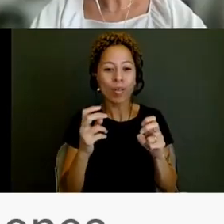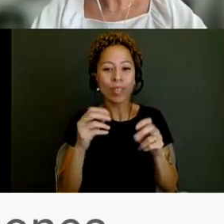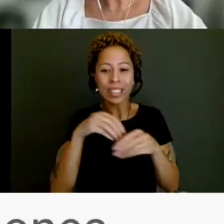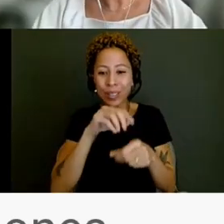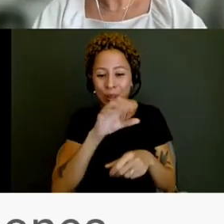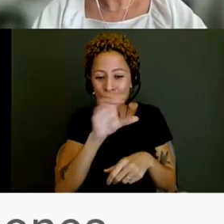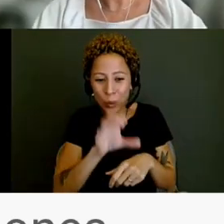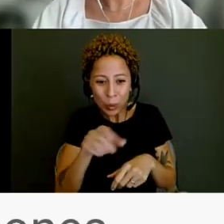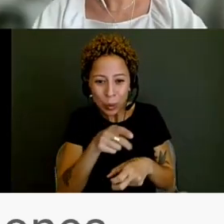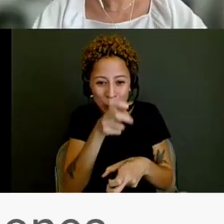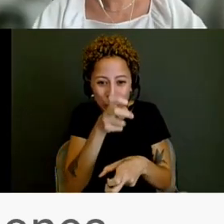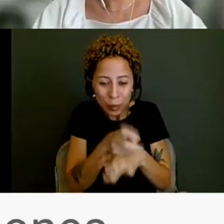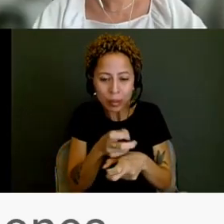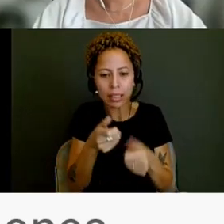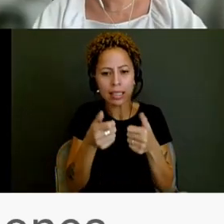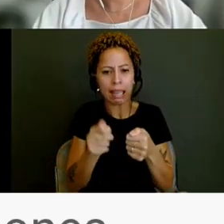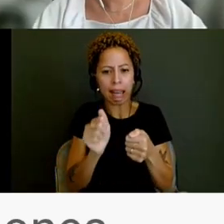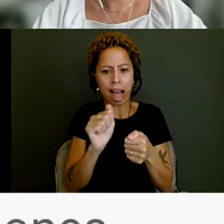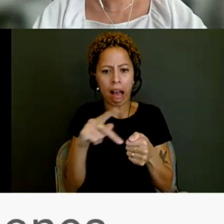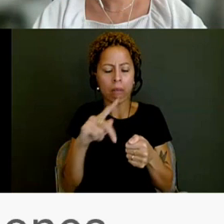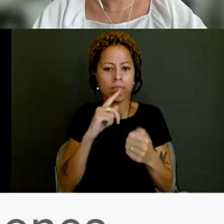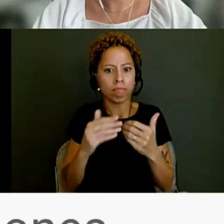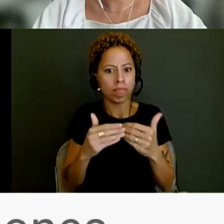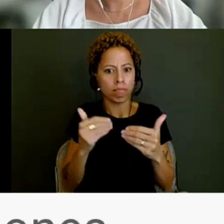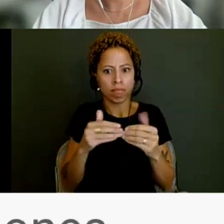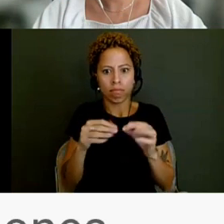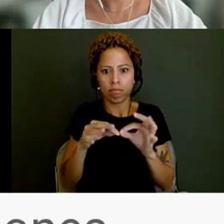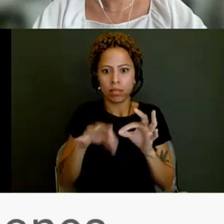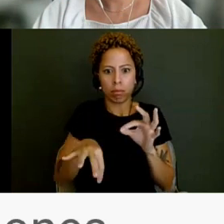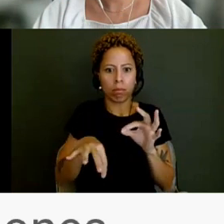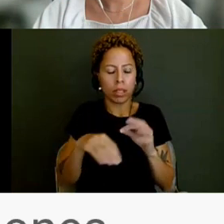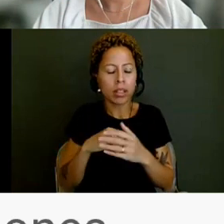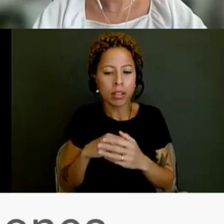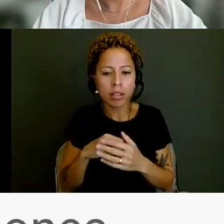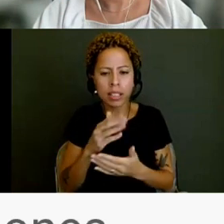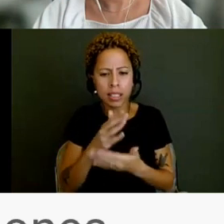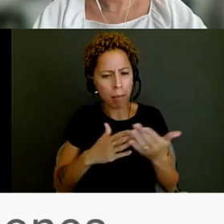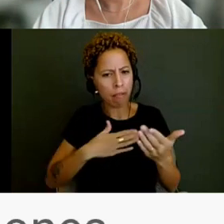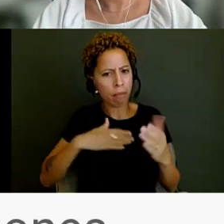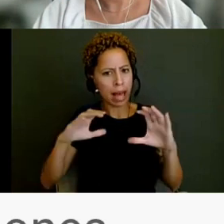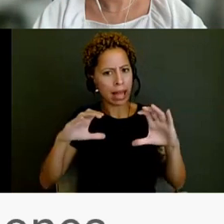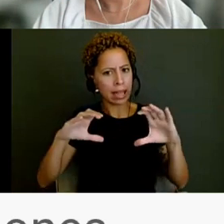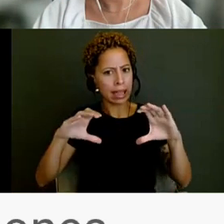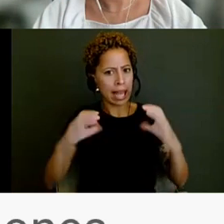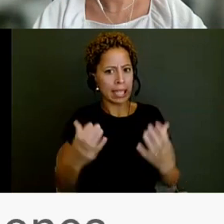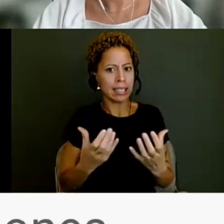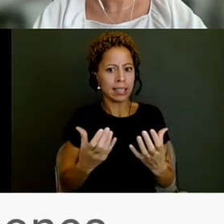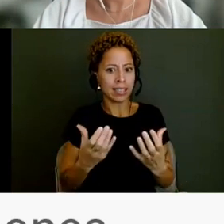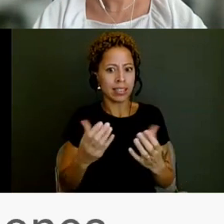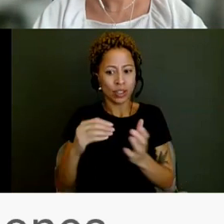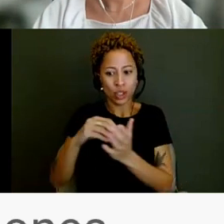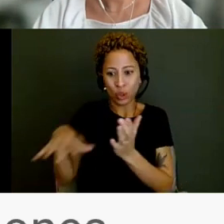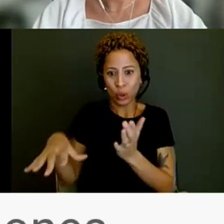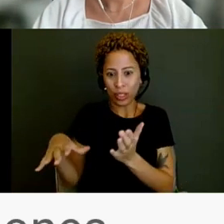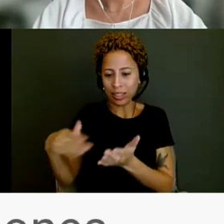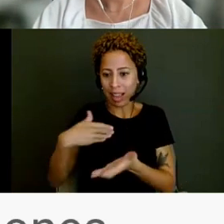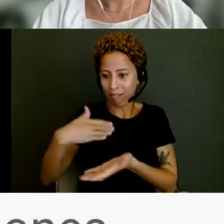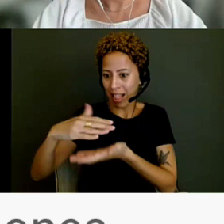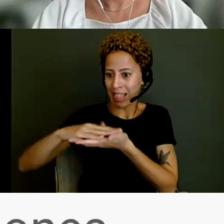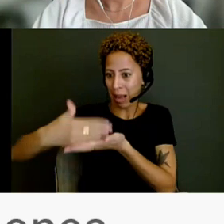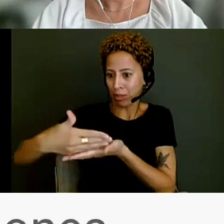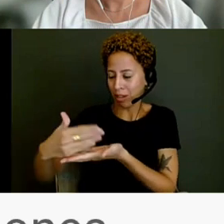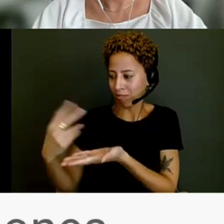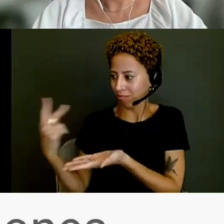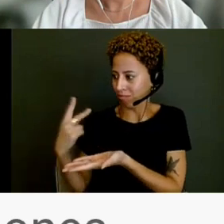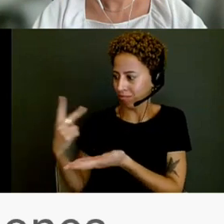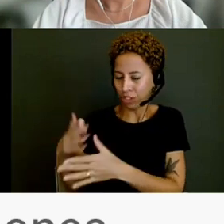texting app makes this simple. In some of my classes in the past, students shared a laptop. It was challenging and time-consuming